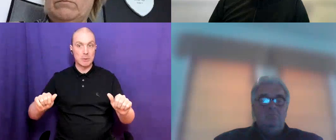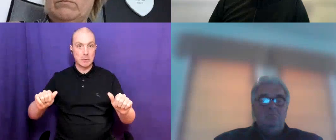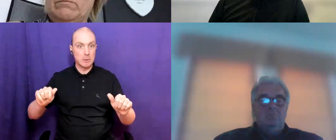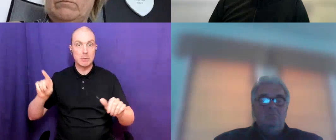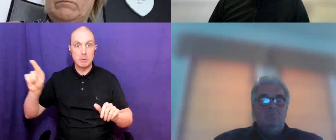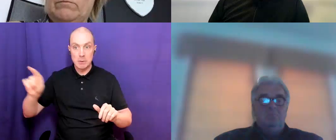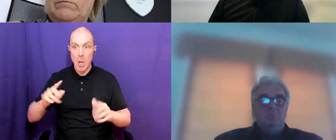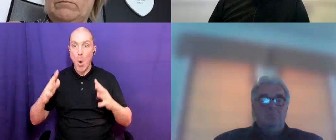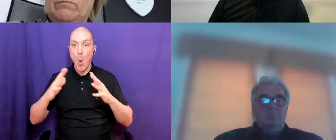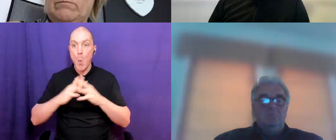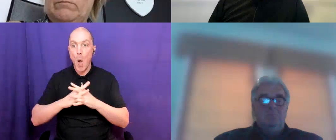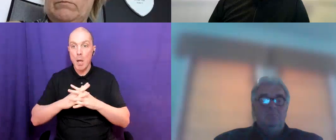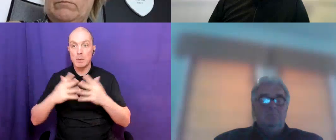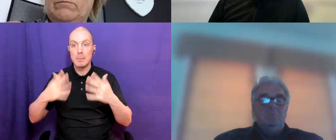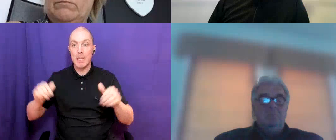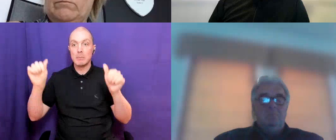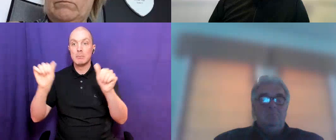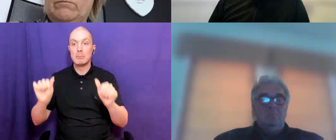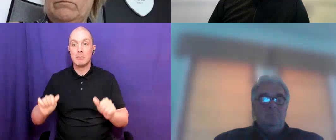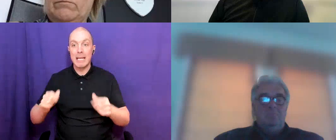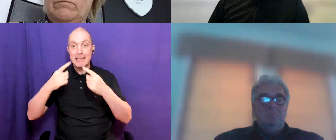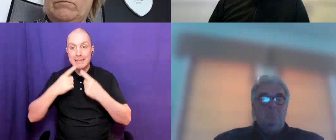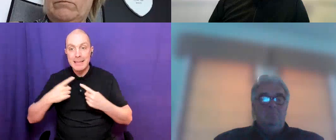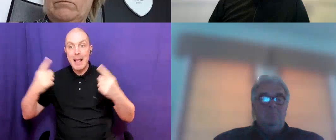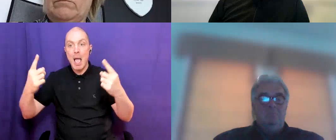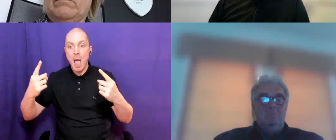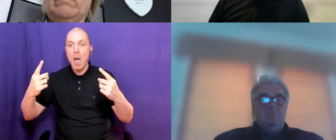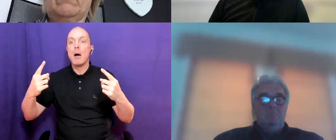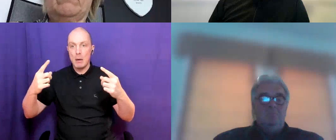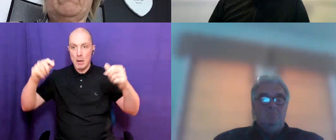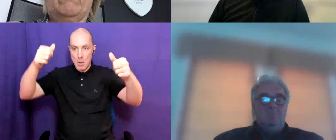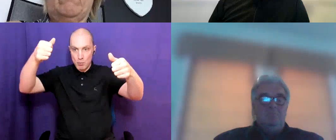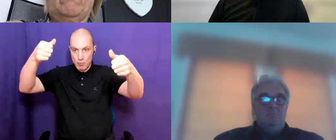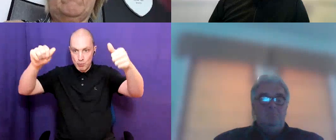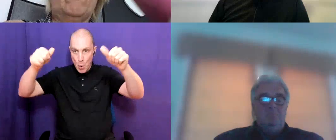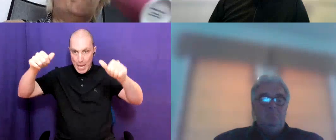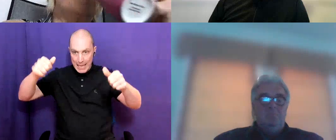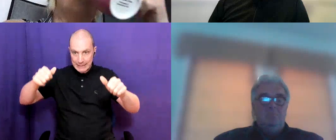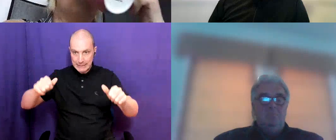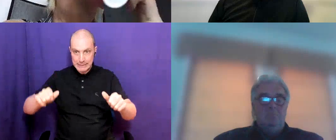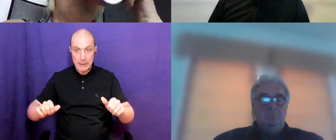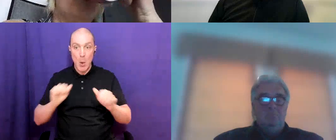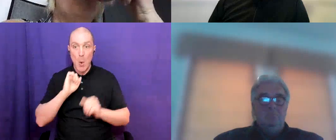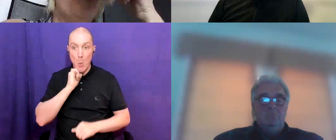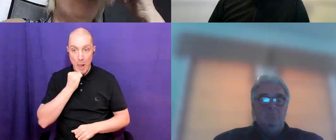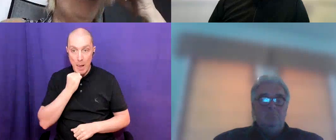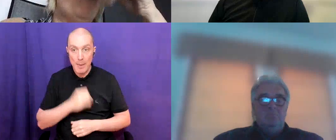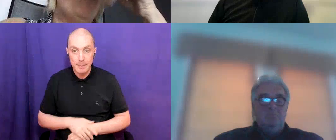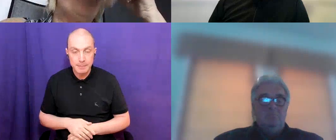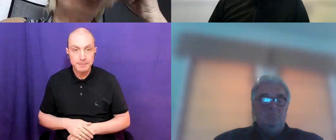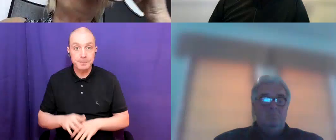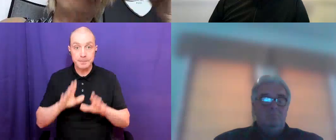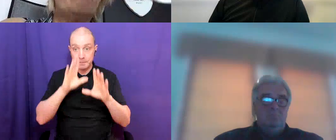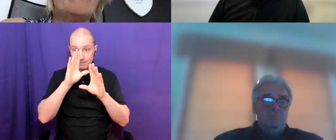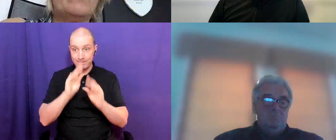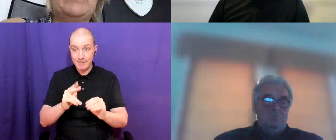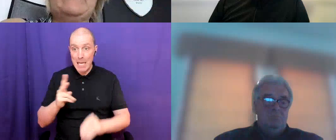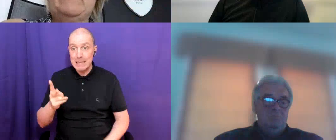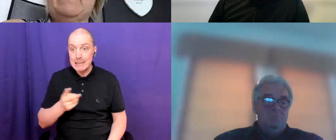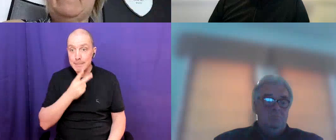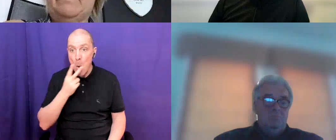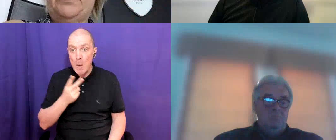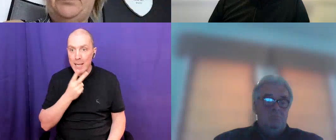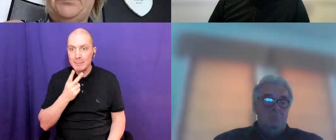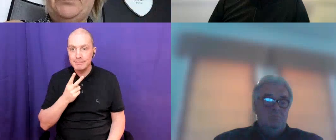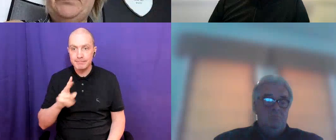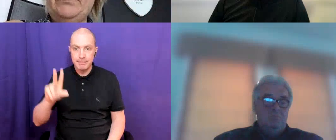progress of the count is undertaken. In terms of smoking, there will be no smoking in the